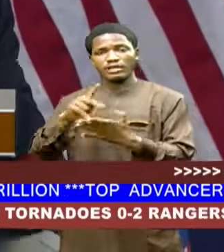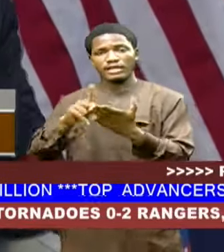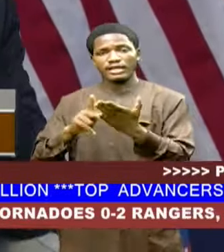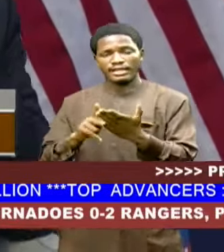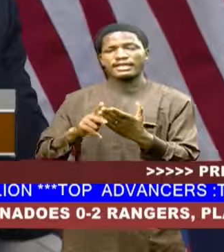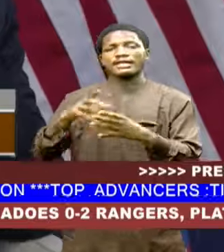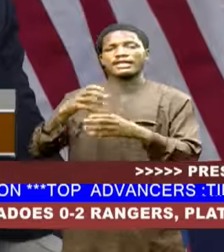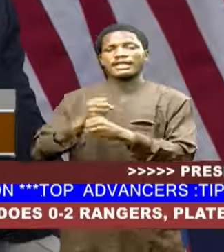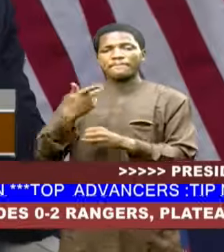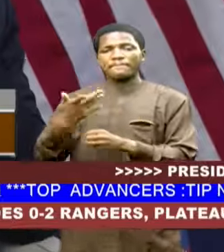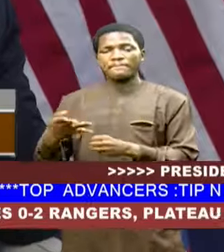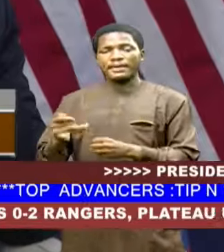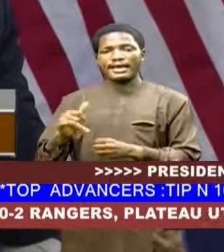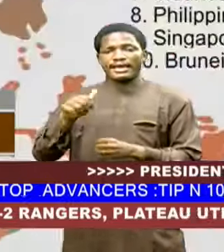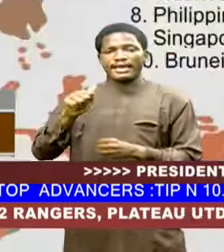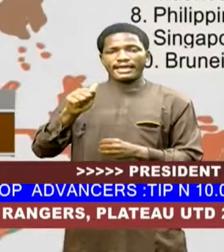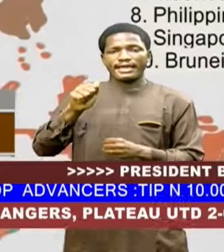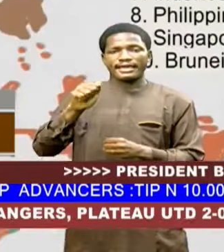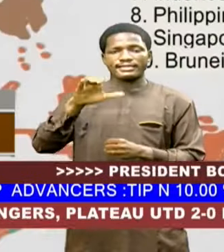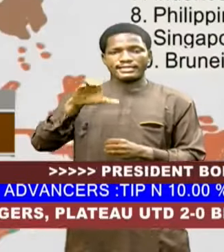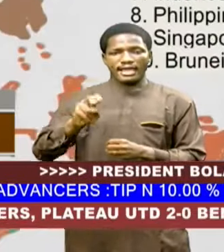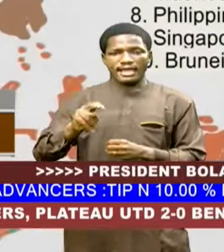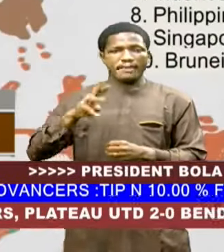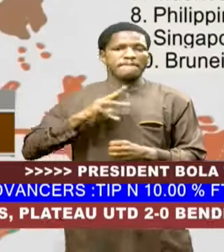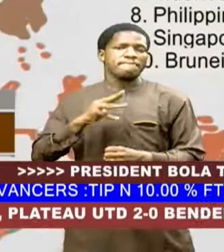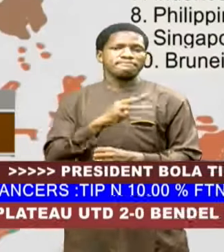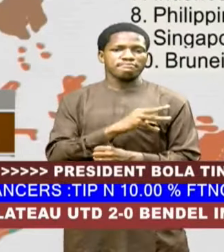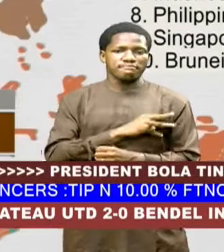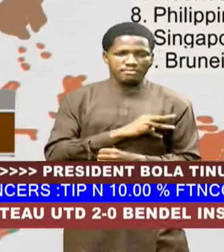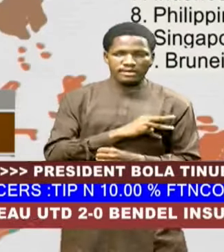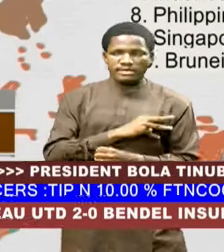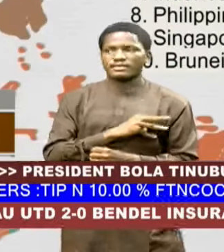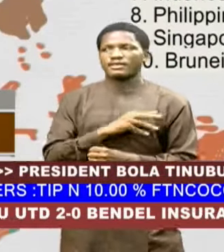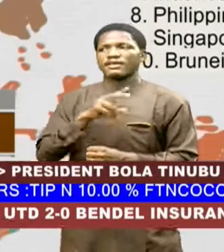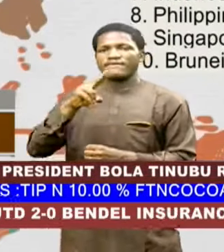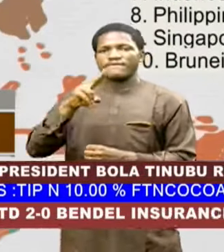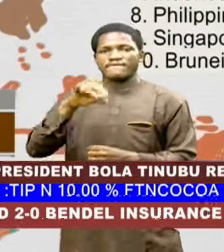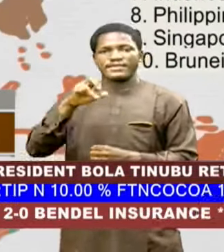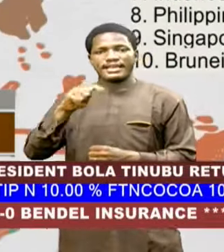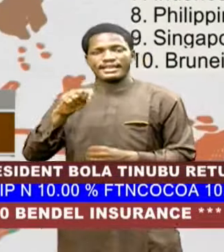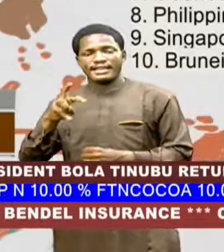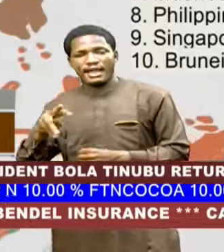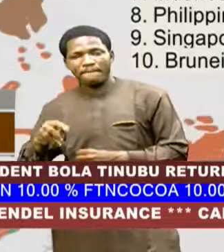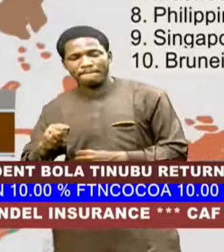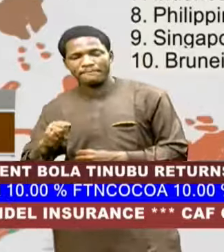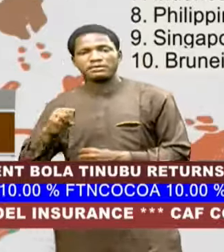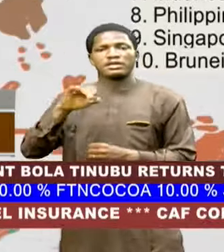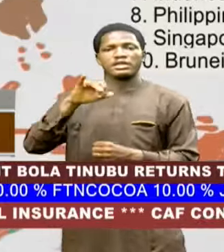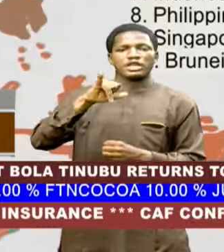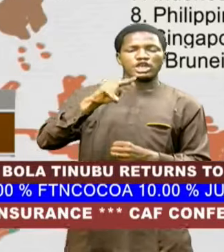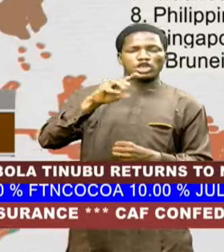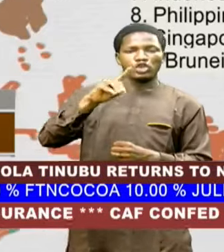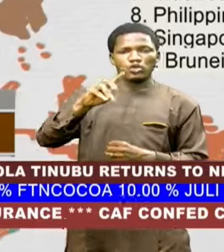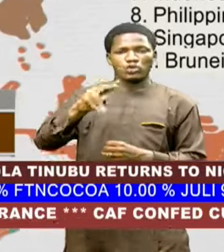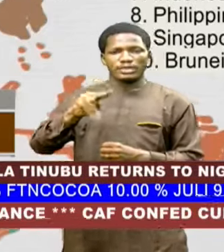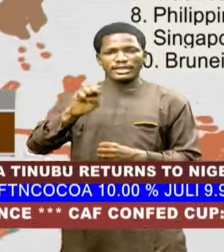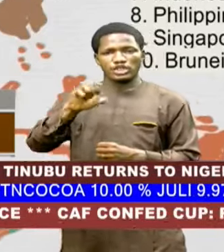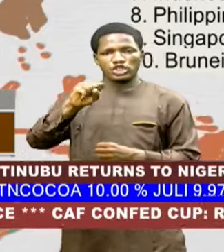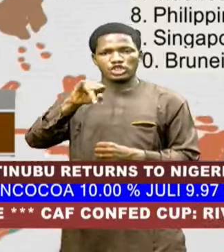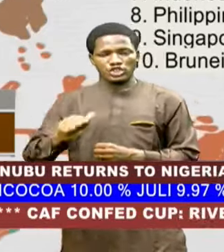ASEAN members, the Philippines, Vietnam, Indonesia, Malaysia, and Brunei. The Permanent Court